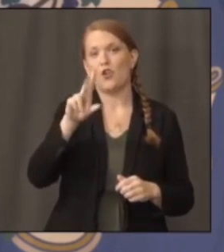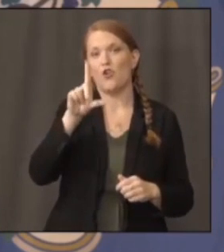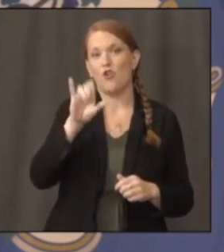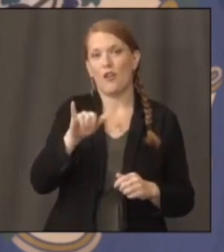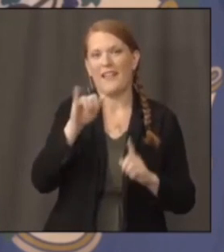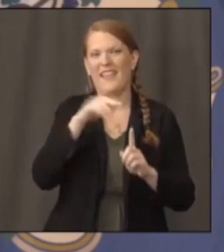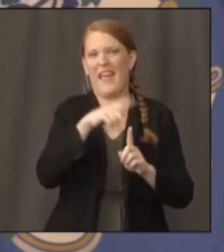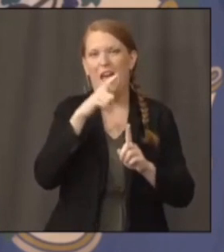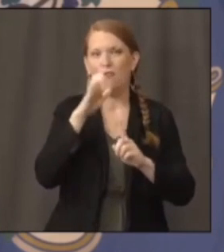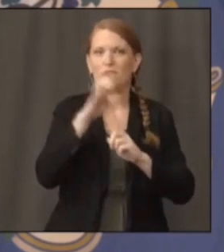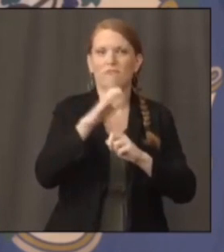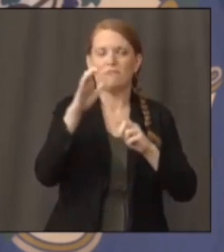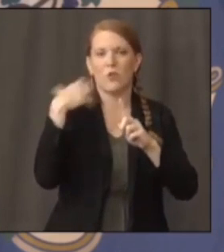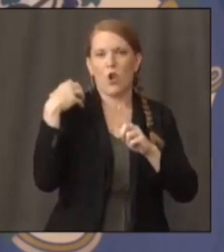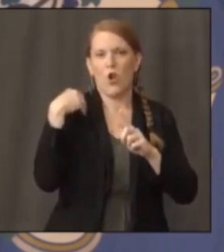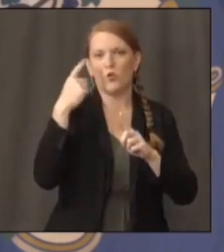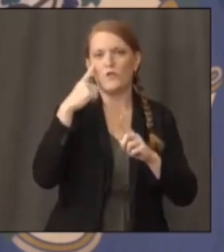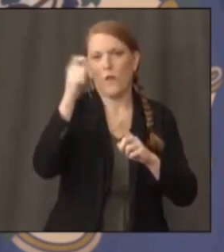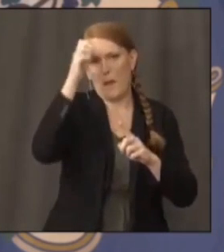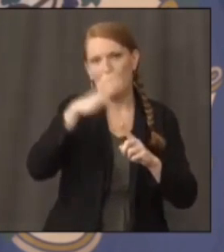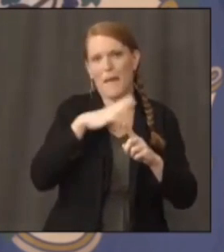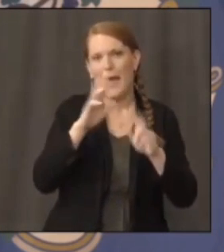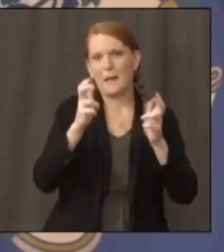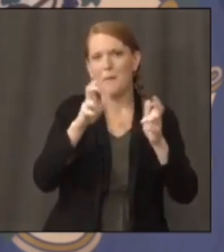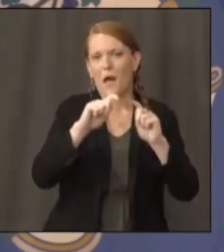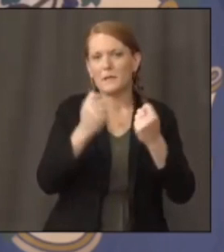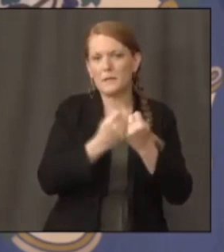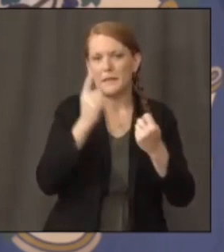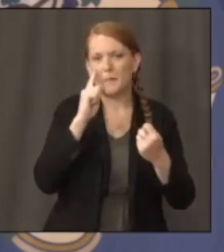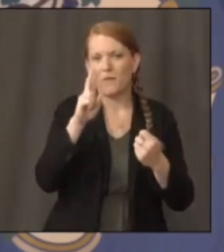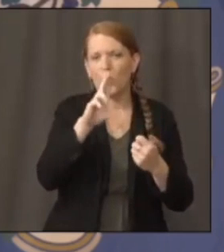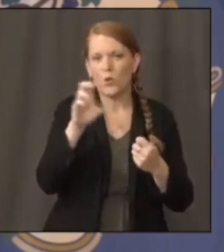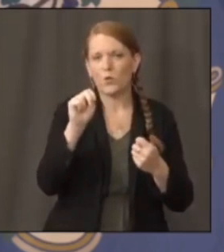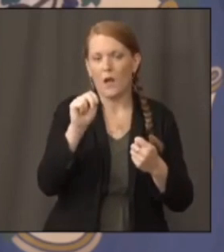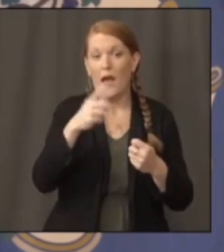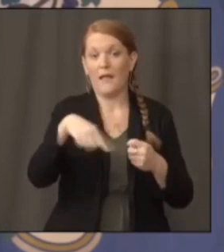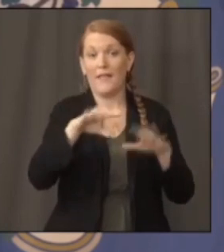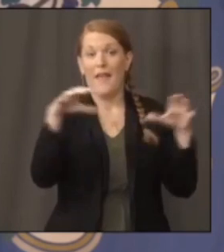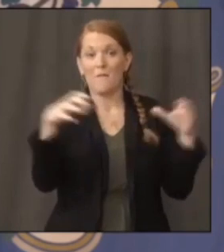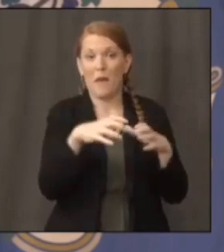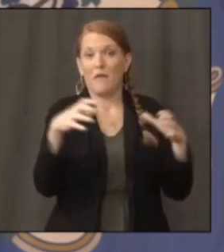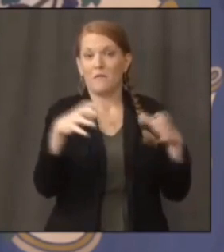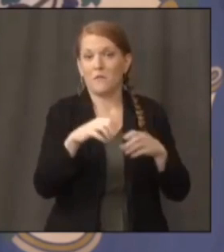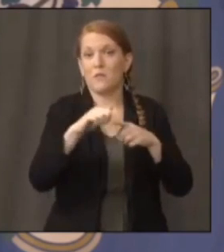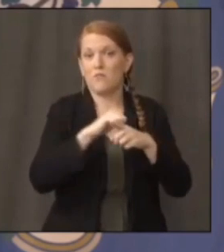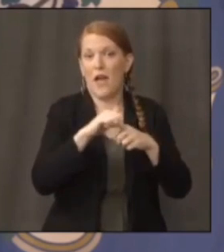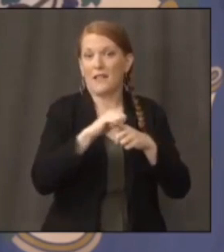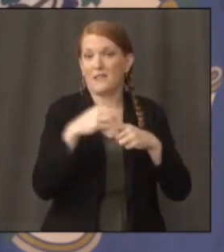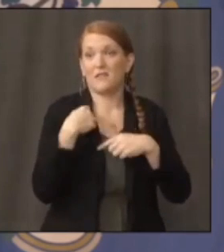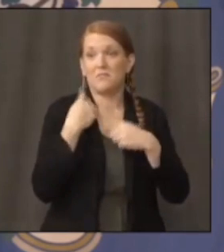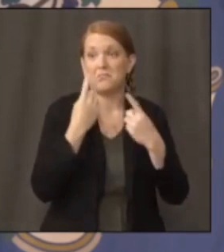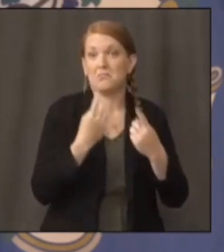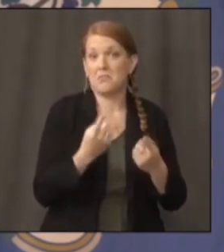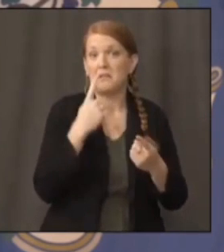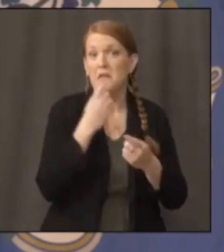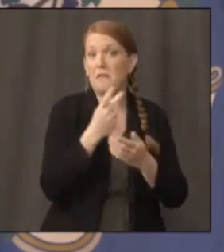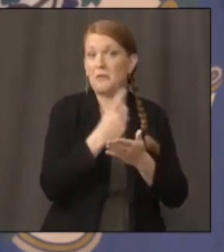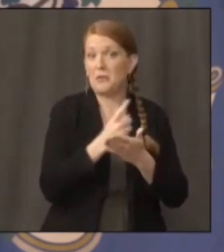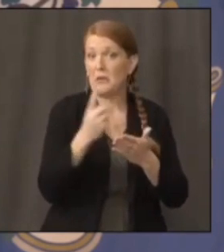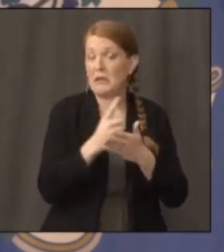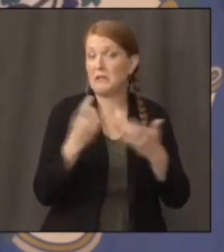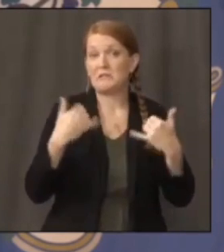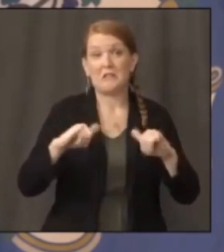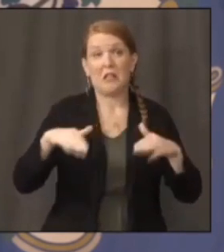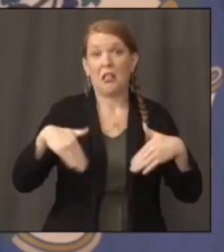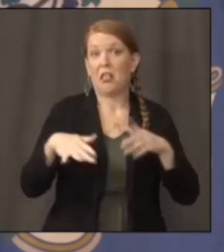the men's basketball team. They've been practicing now for some weeks, no infections. They're doing it carefully.